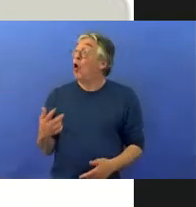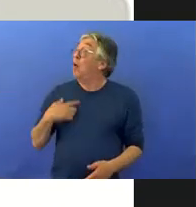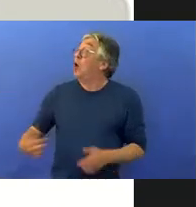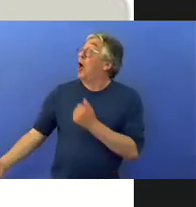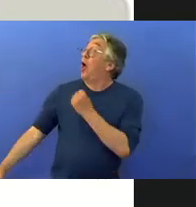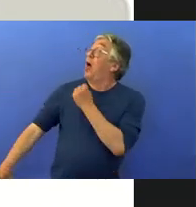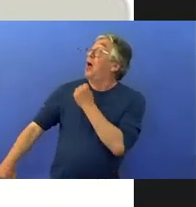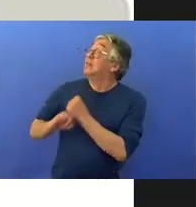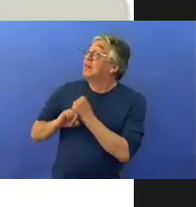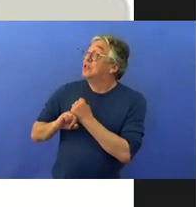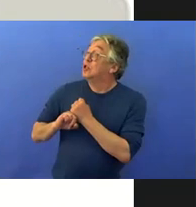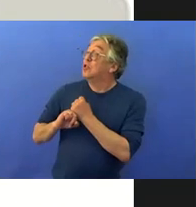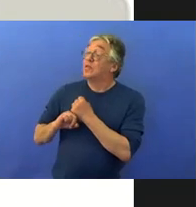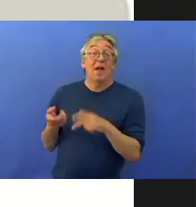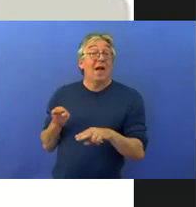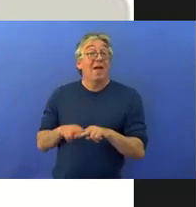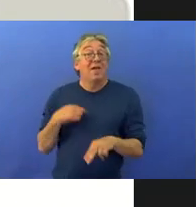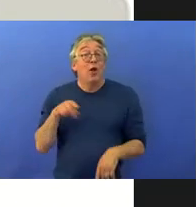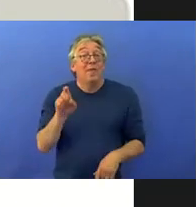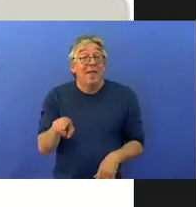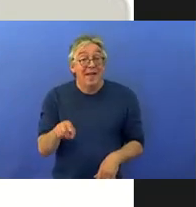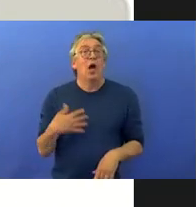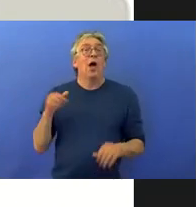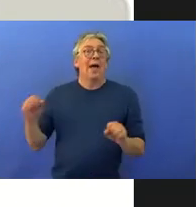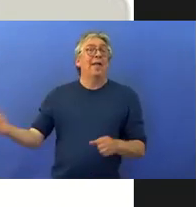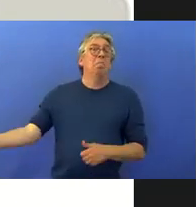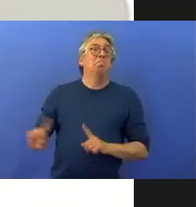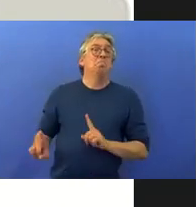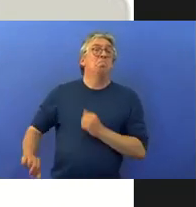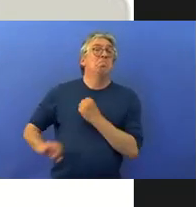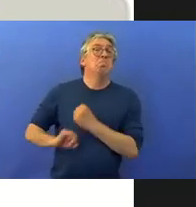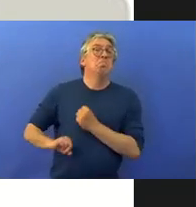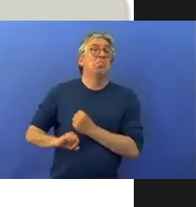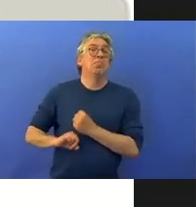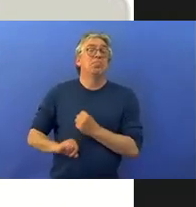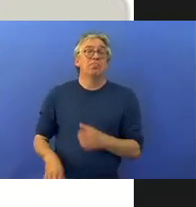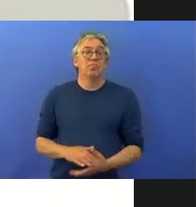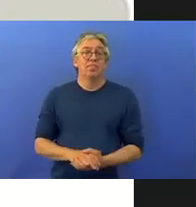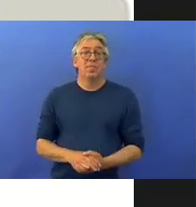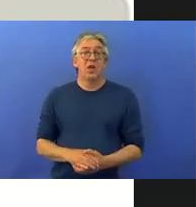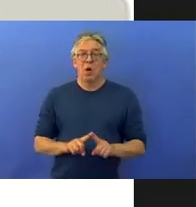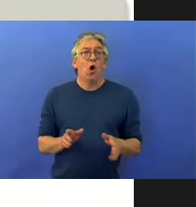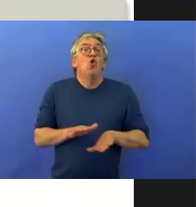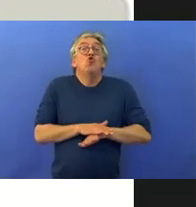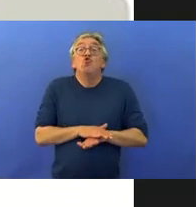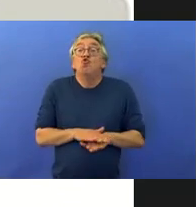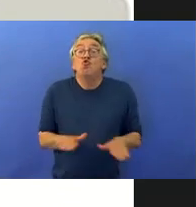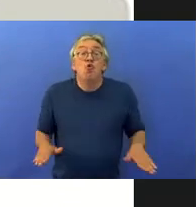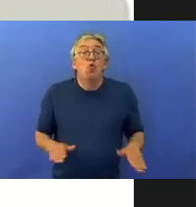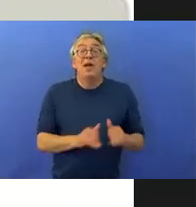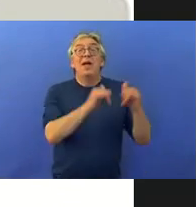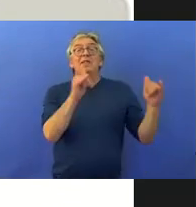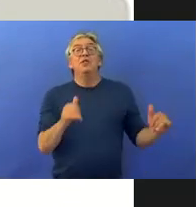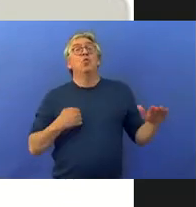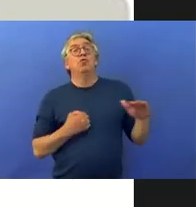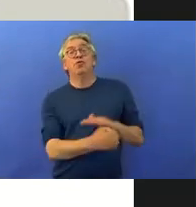on individual needs, but refer to living outside of residential institutions of all kinds,